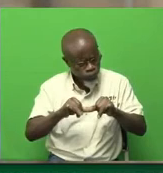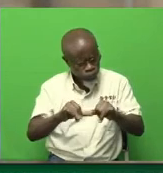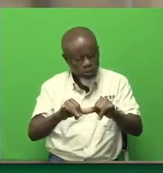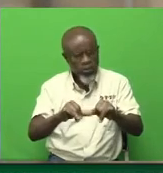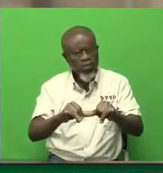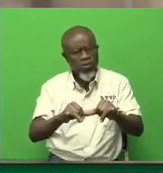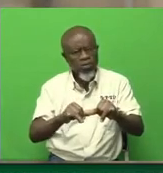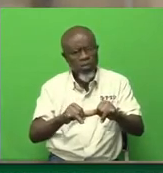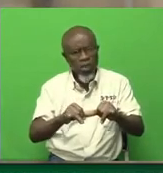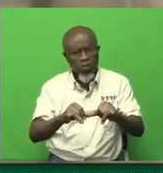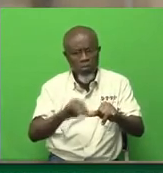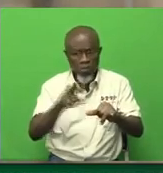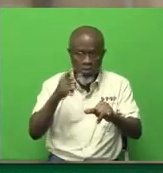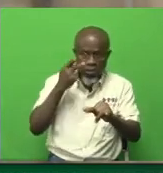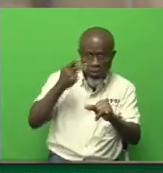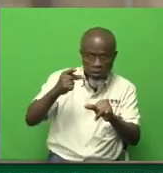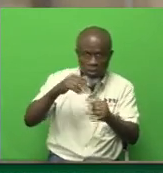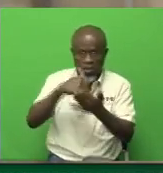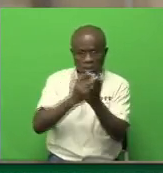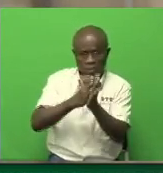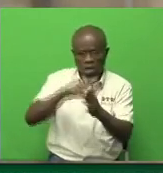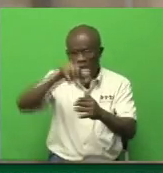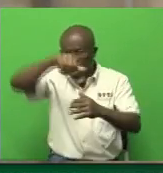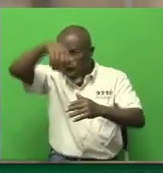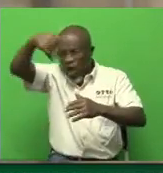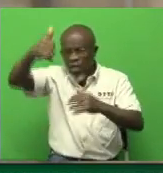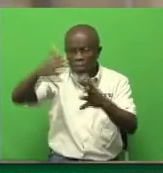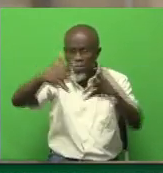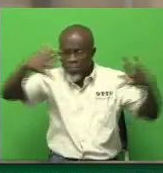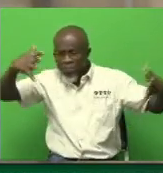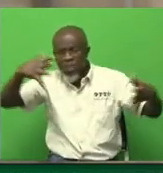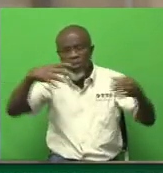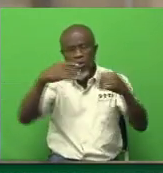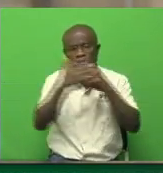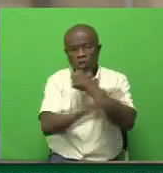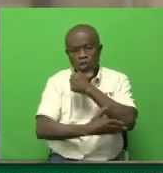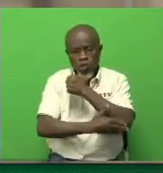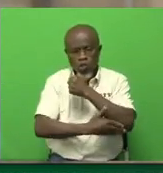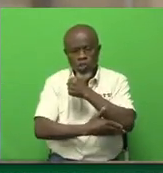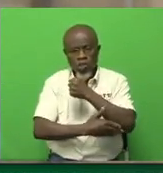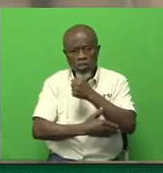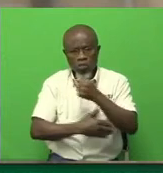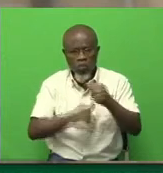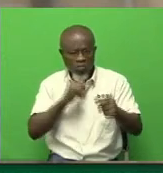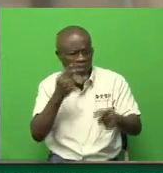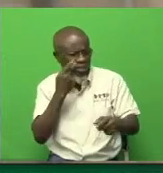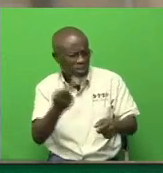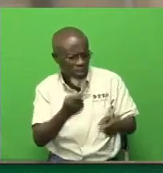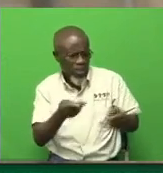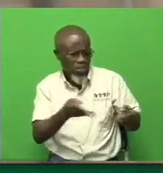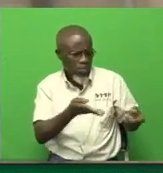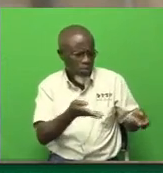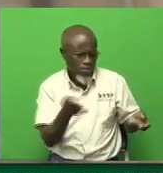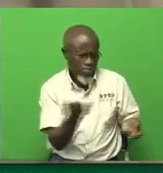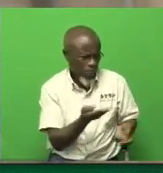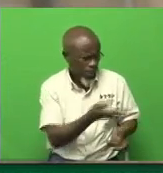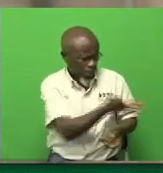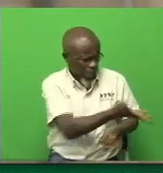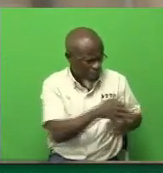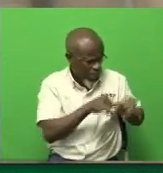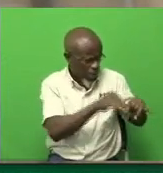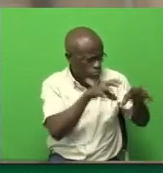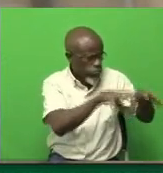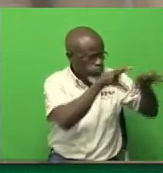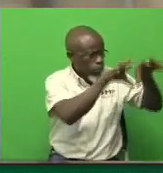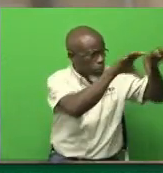with some of the most even powerful countries in the world thank God we have not seen bodies lying on the streets and in